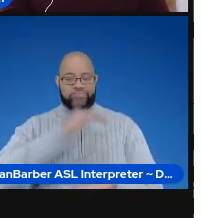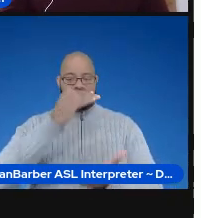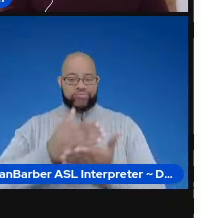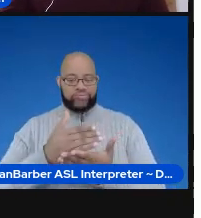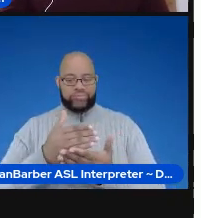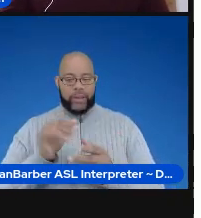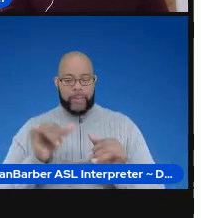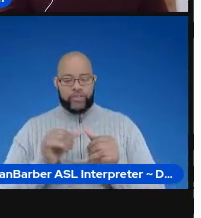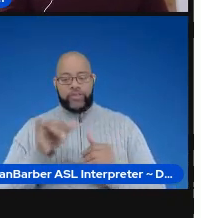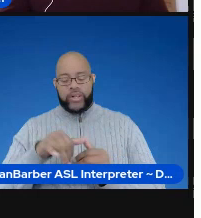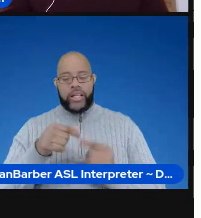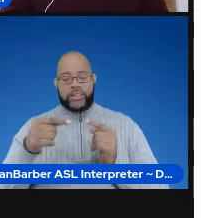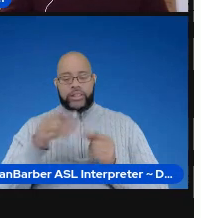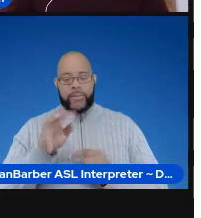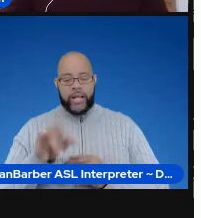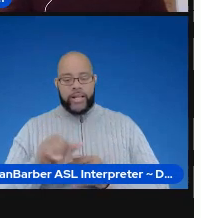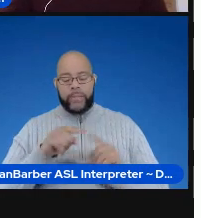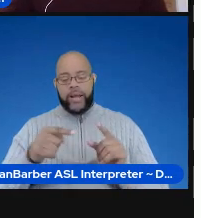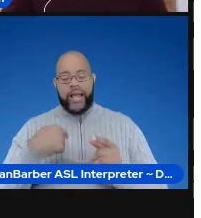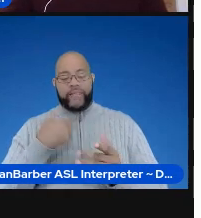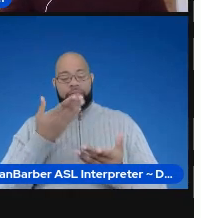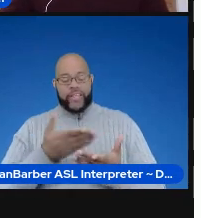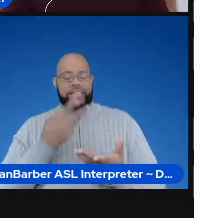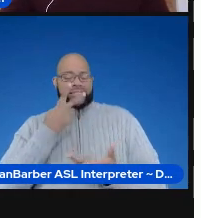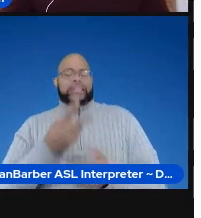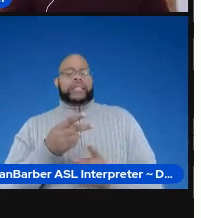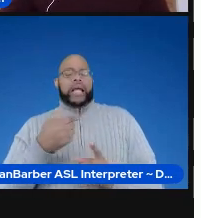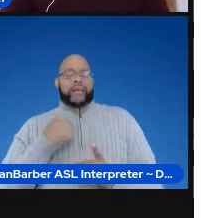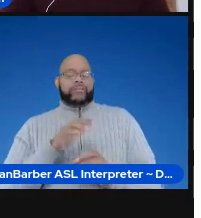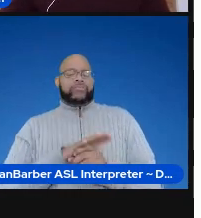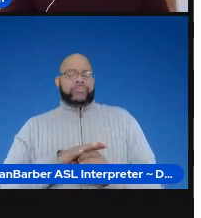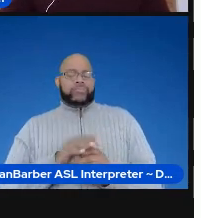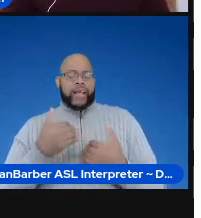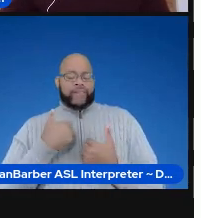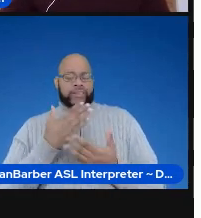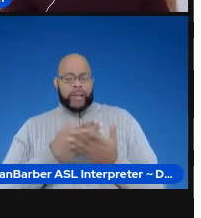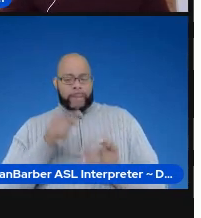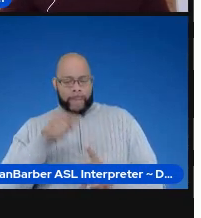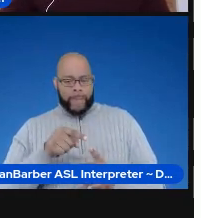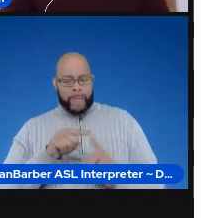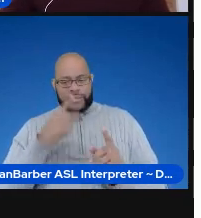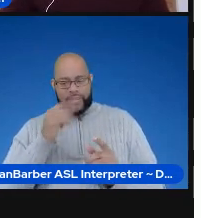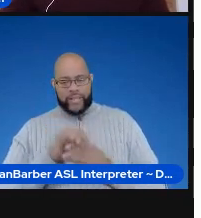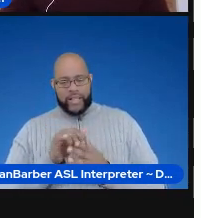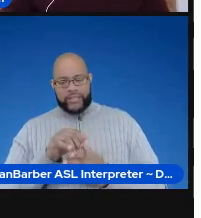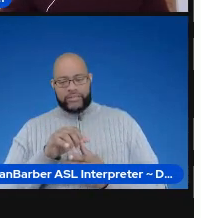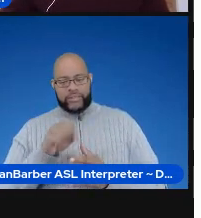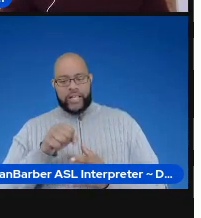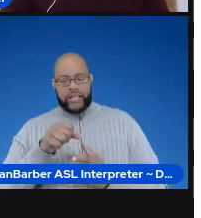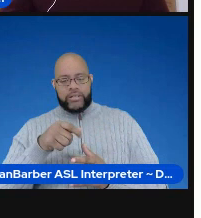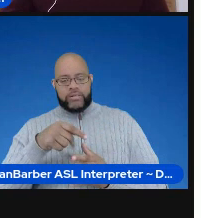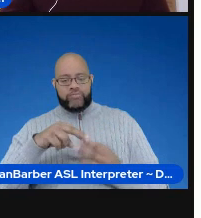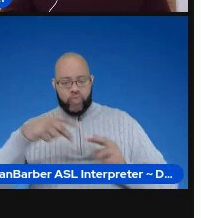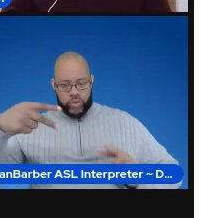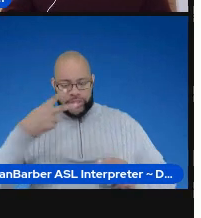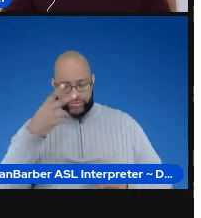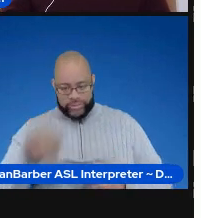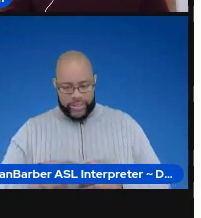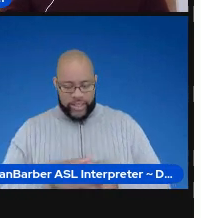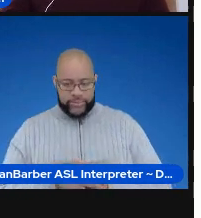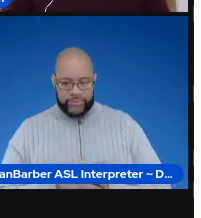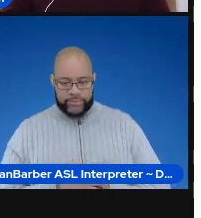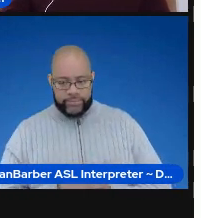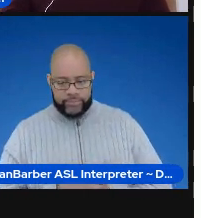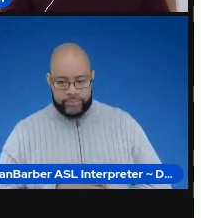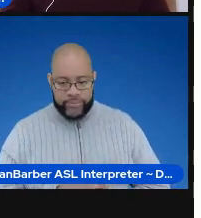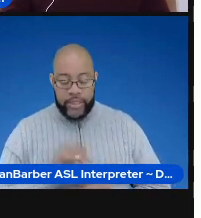antibody, but rather just a presence or absence of antibody against spike protein following vaccination.